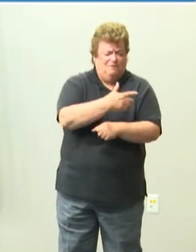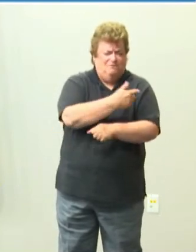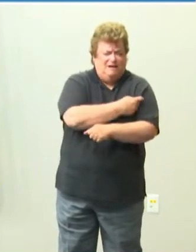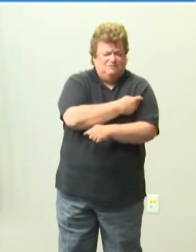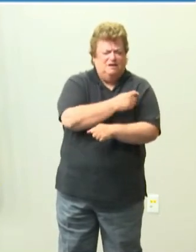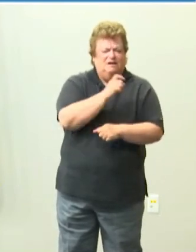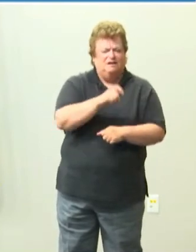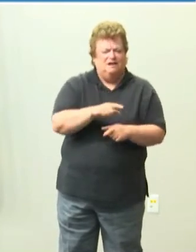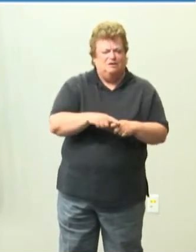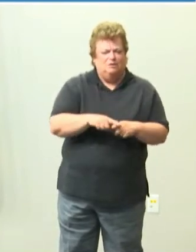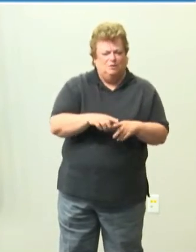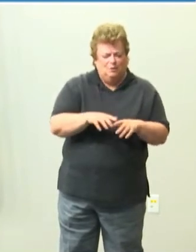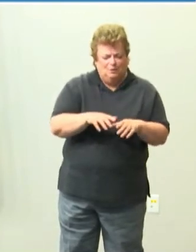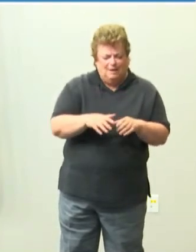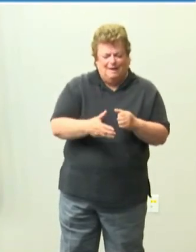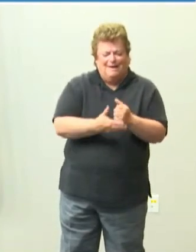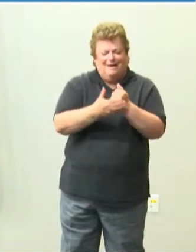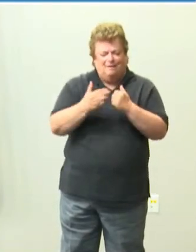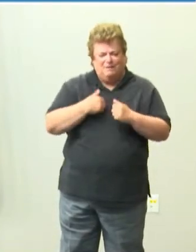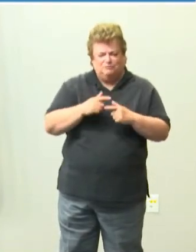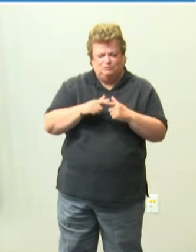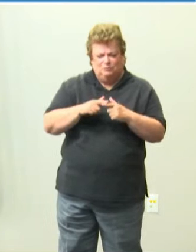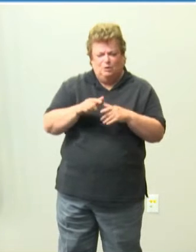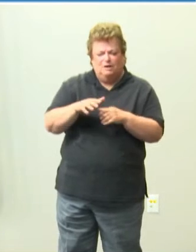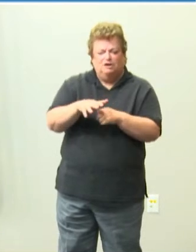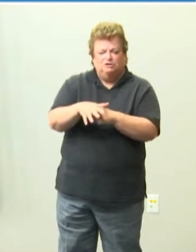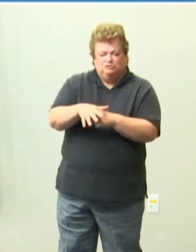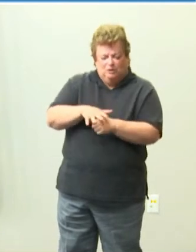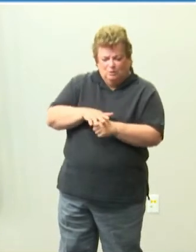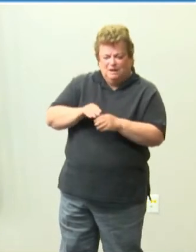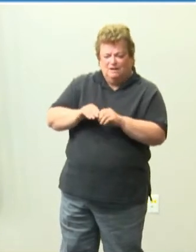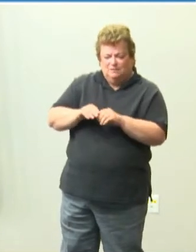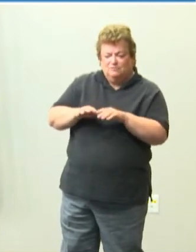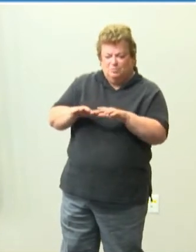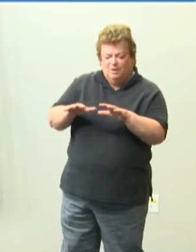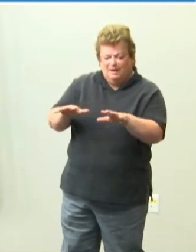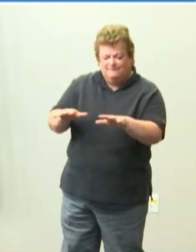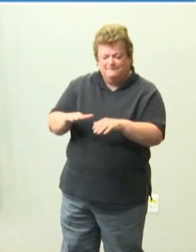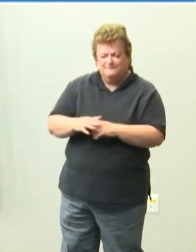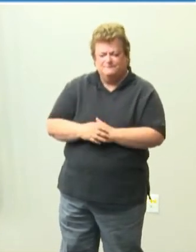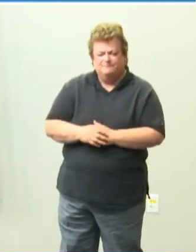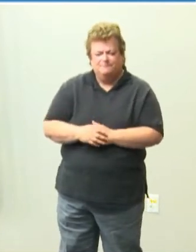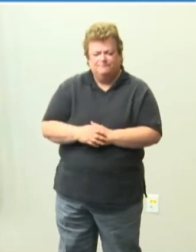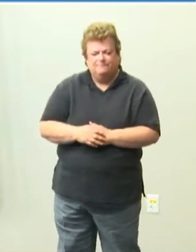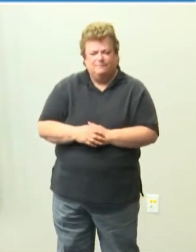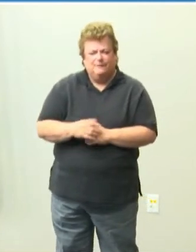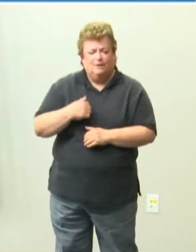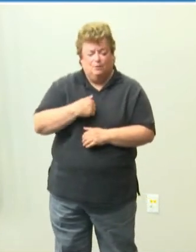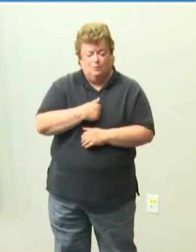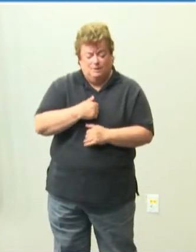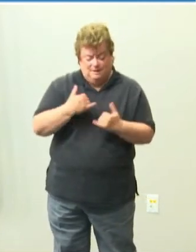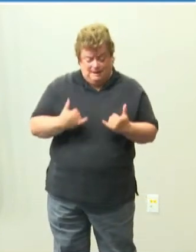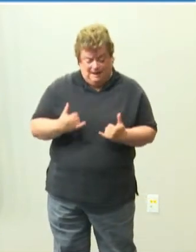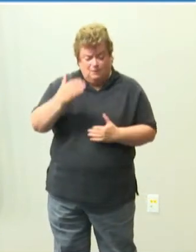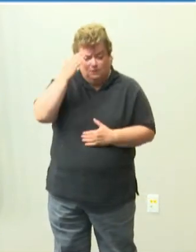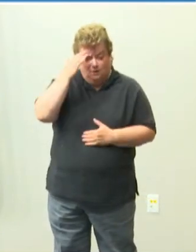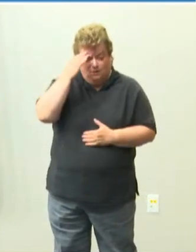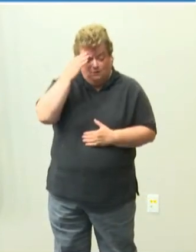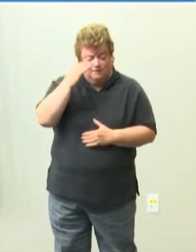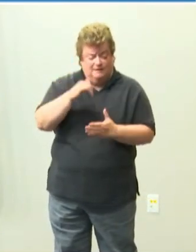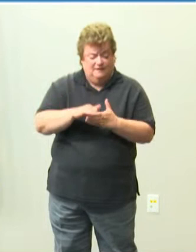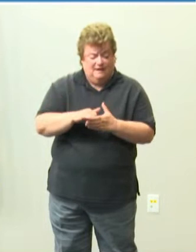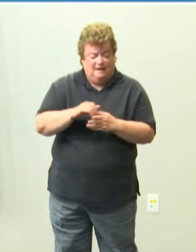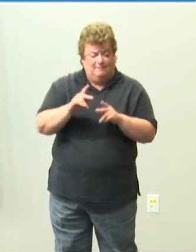take further steps to slow the spread and reduce the impact of this surge of the Delta variant. We know now that